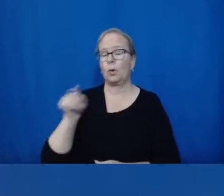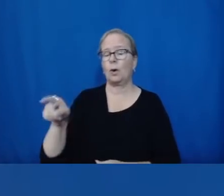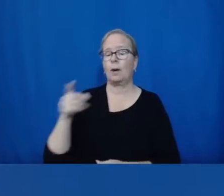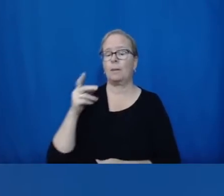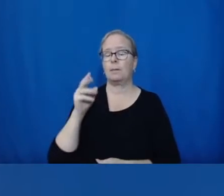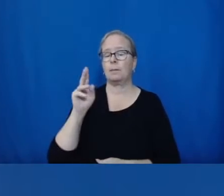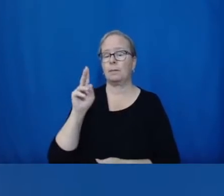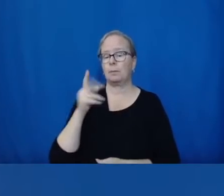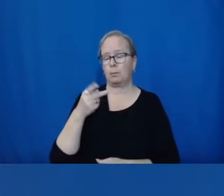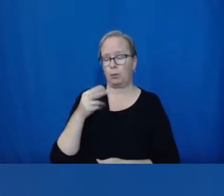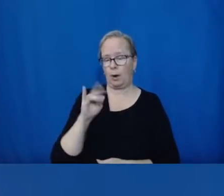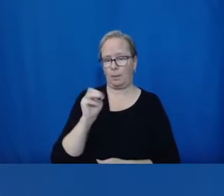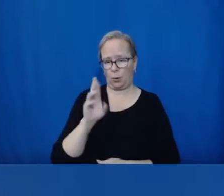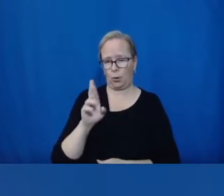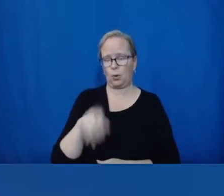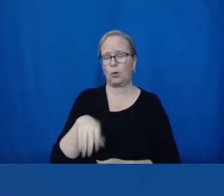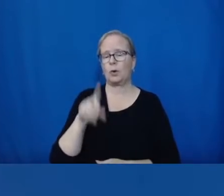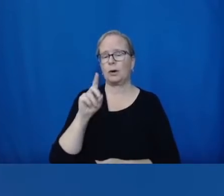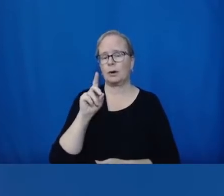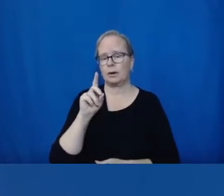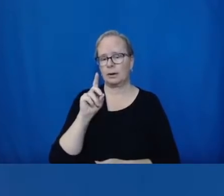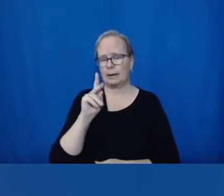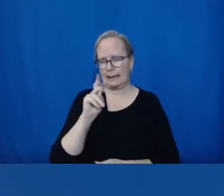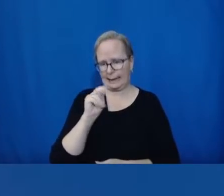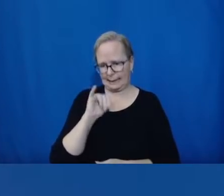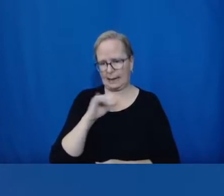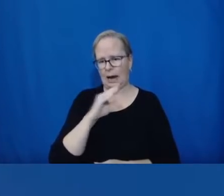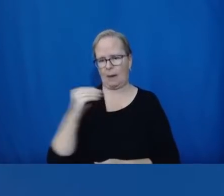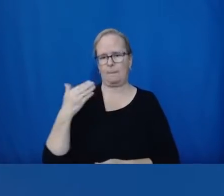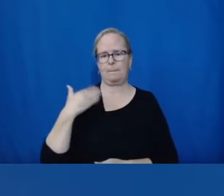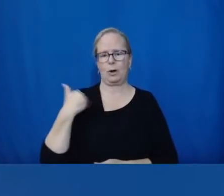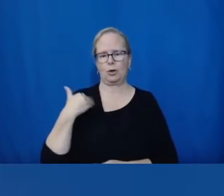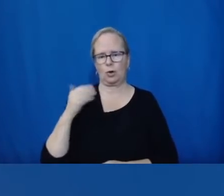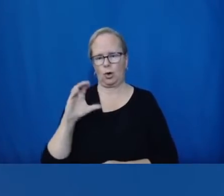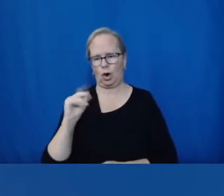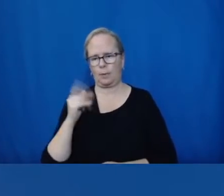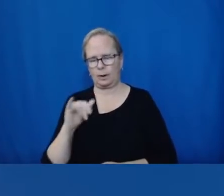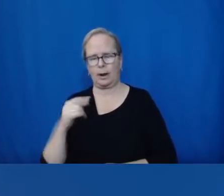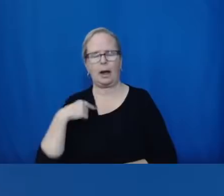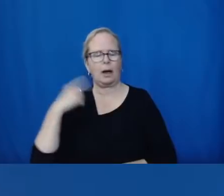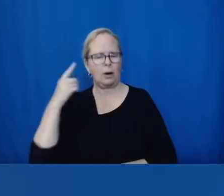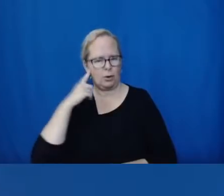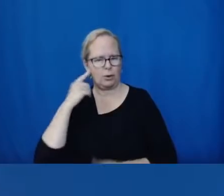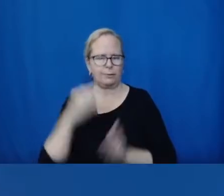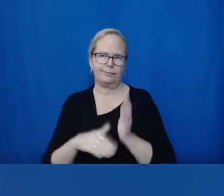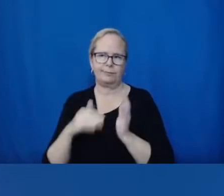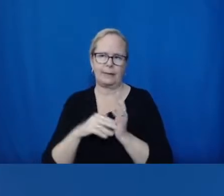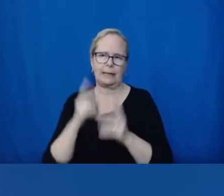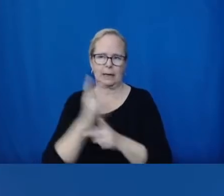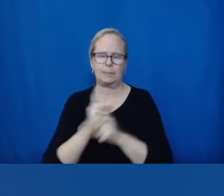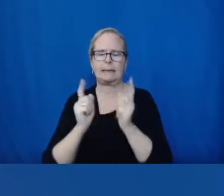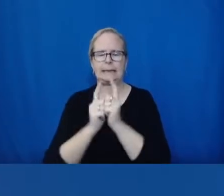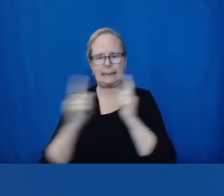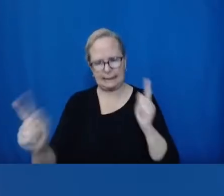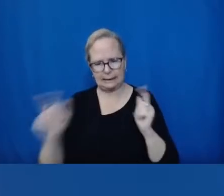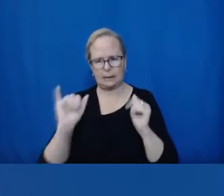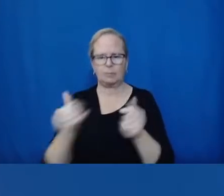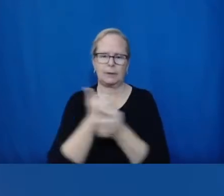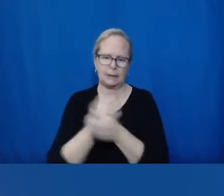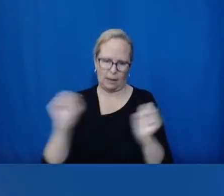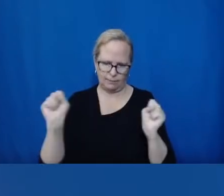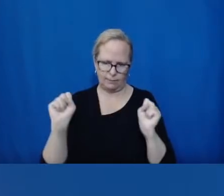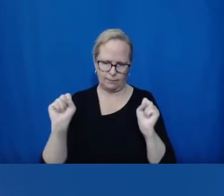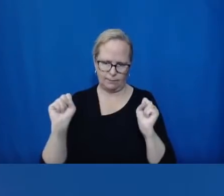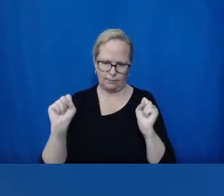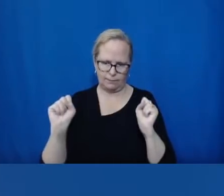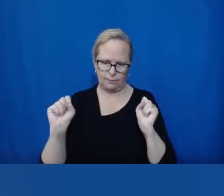told through the endless months of this relentless pandemic to keep our distance, to stay safe. From the outside,